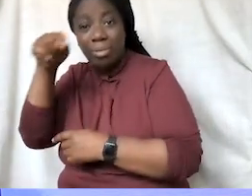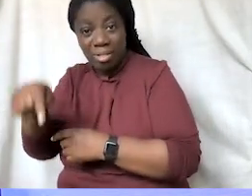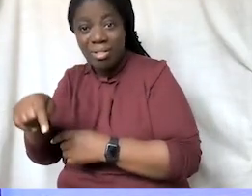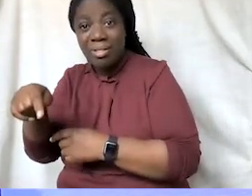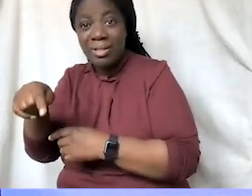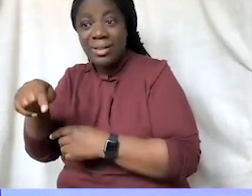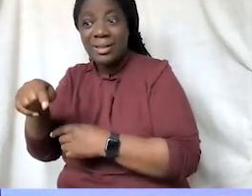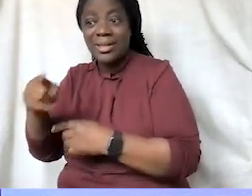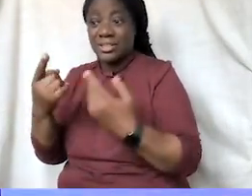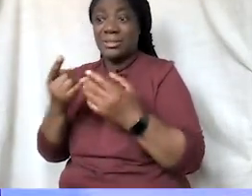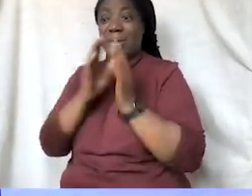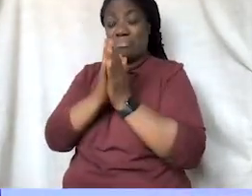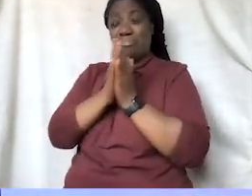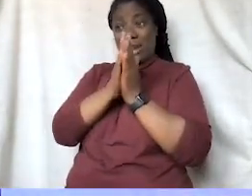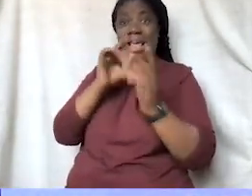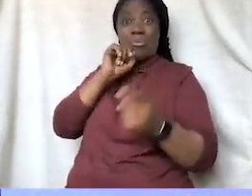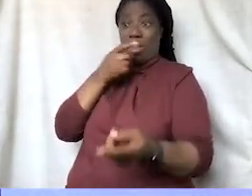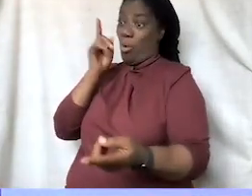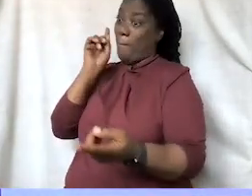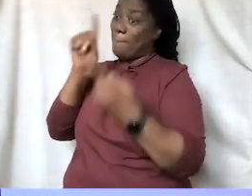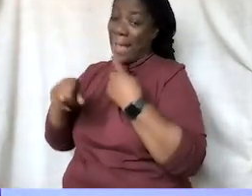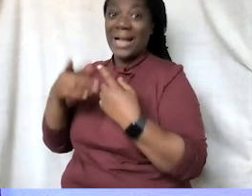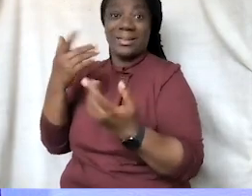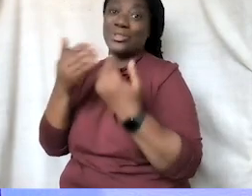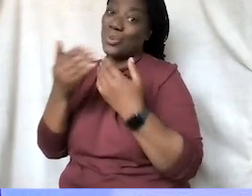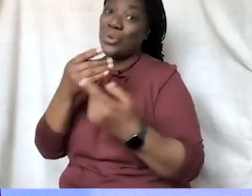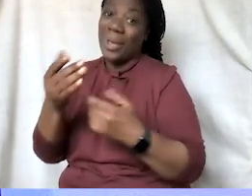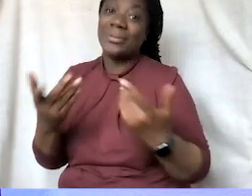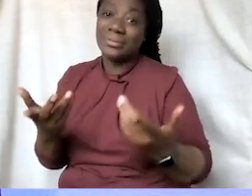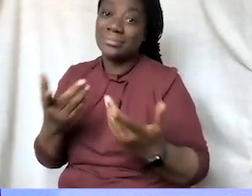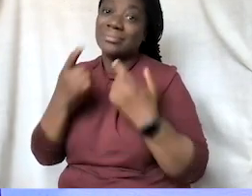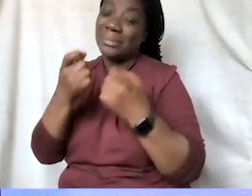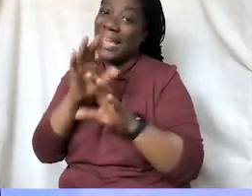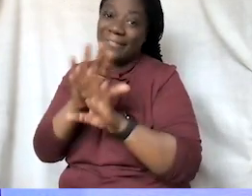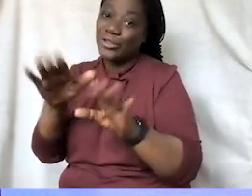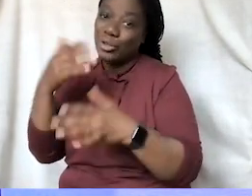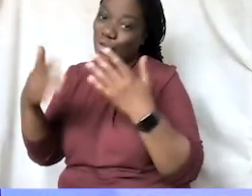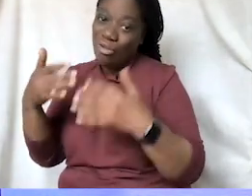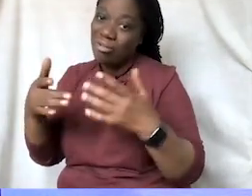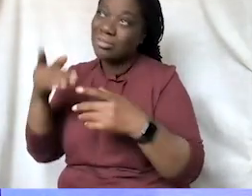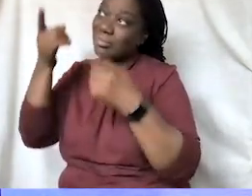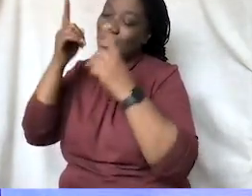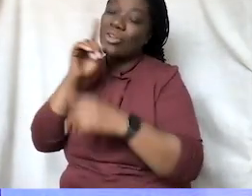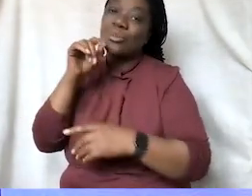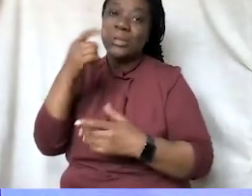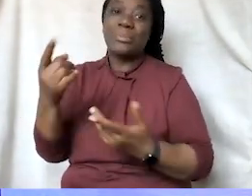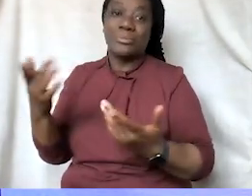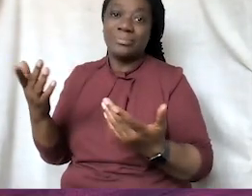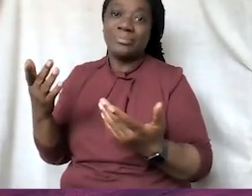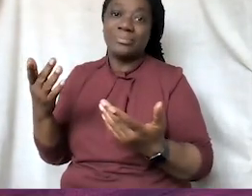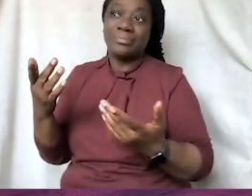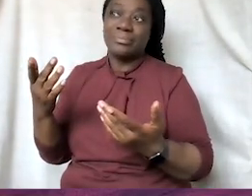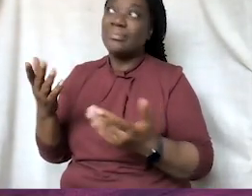back, because prayer comes back at you. Are you listening to me tonight? That's why, brethren, prayer is a defense.